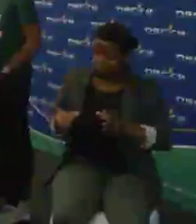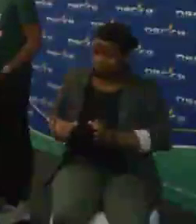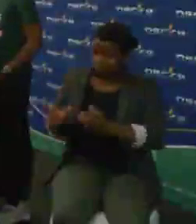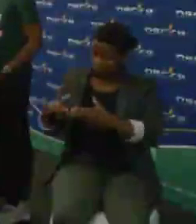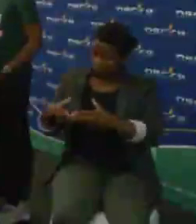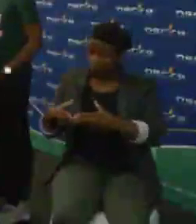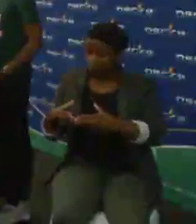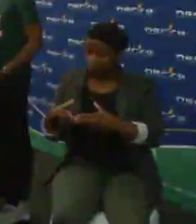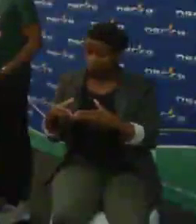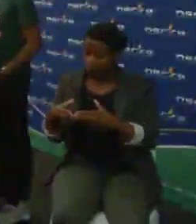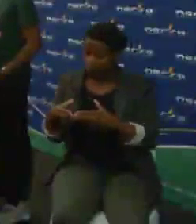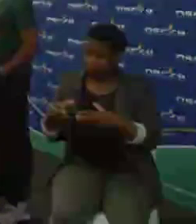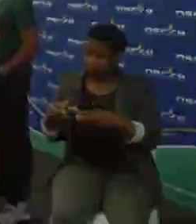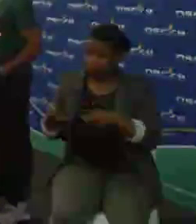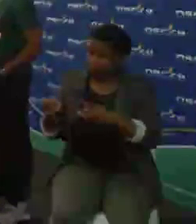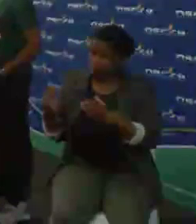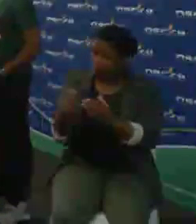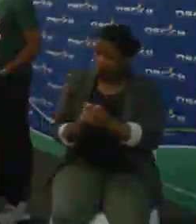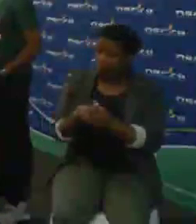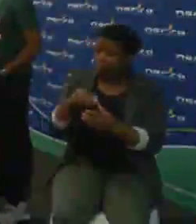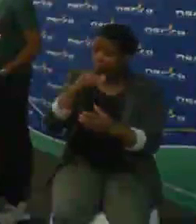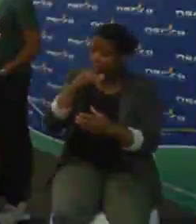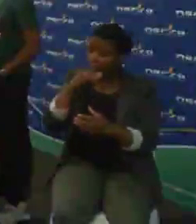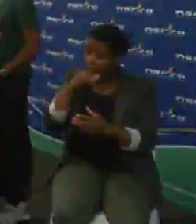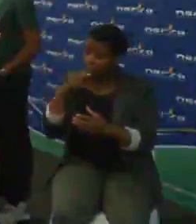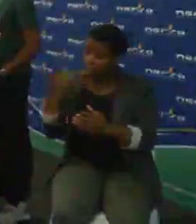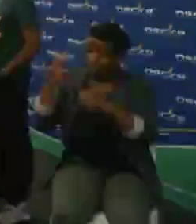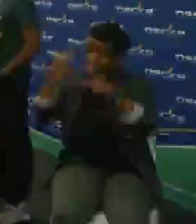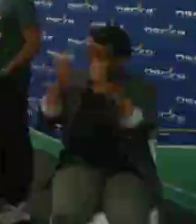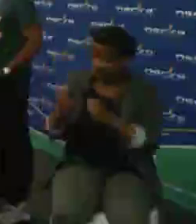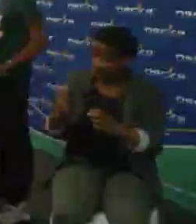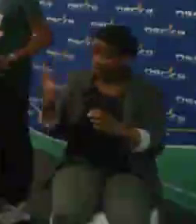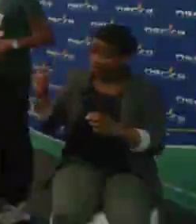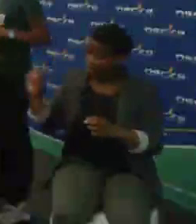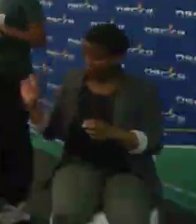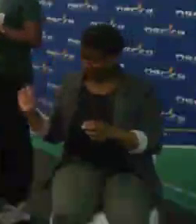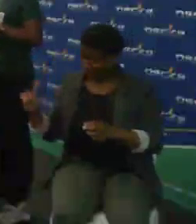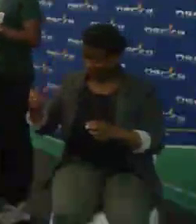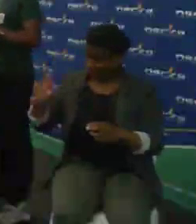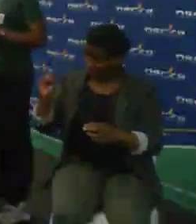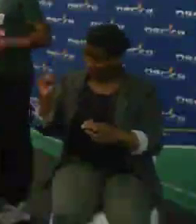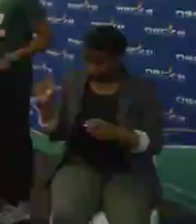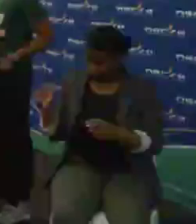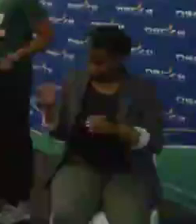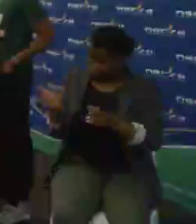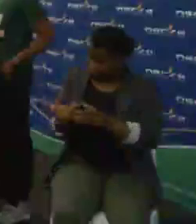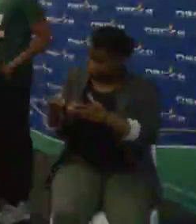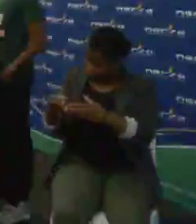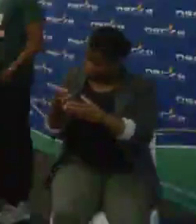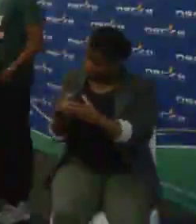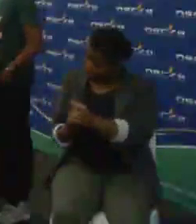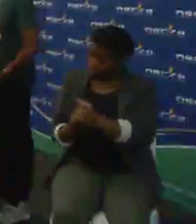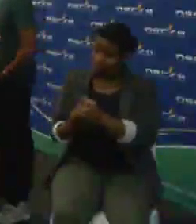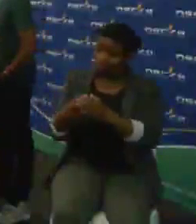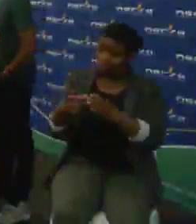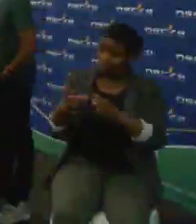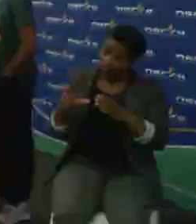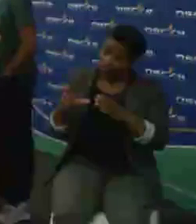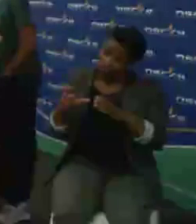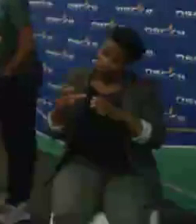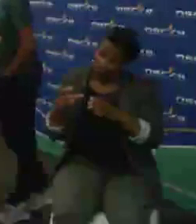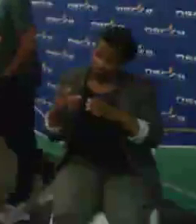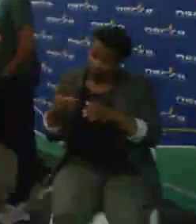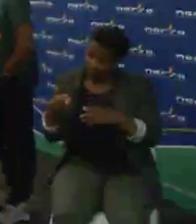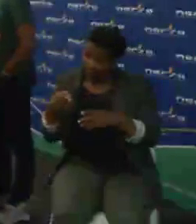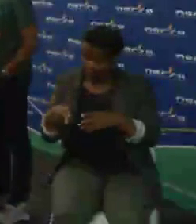out. It means that both sides should should be balanced, or should be placed in equal footing as the regulator.